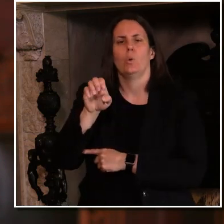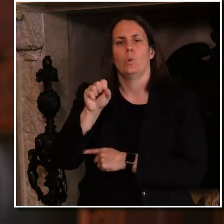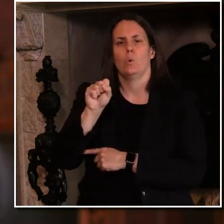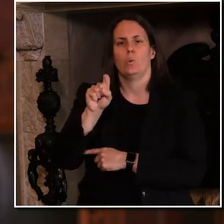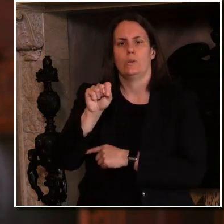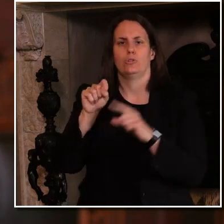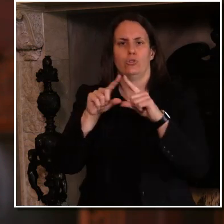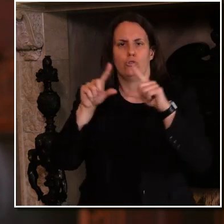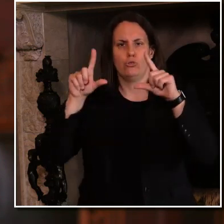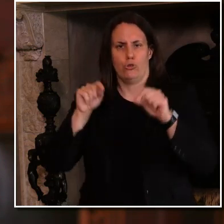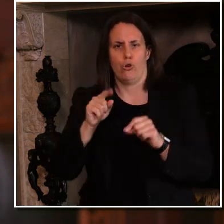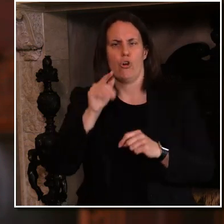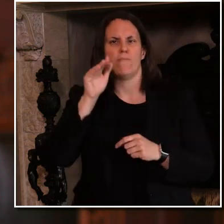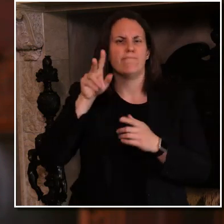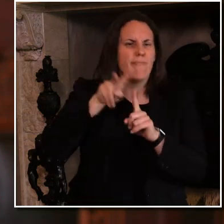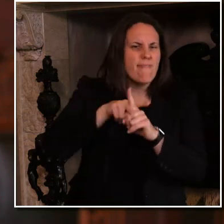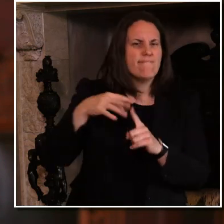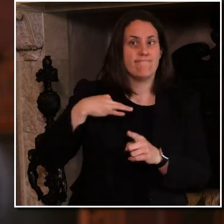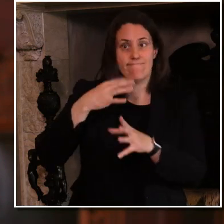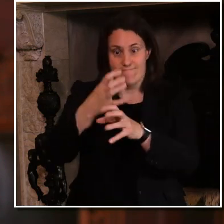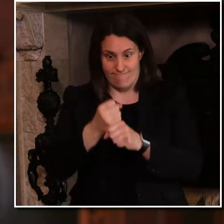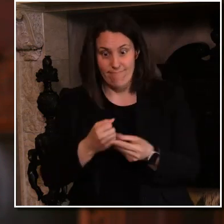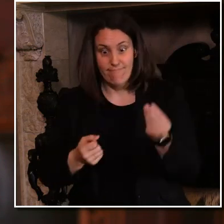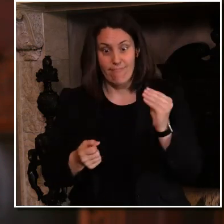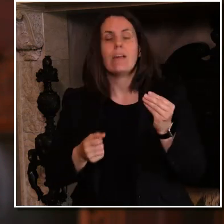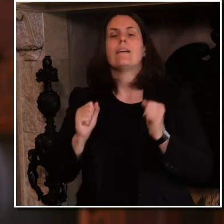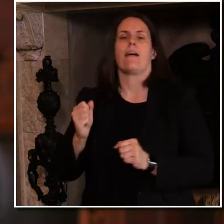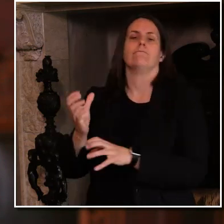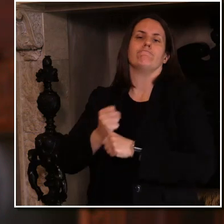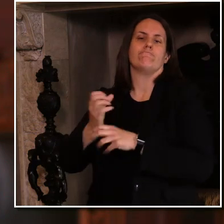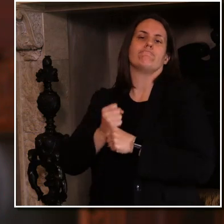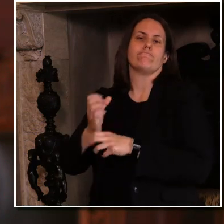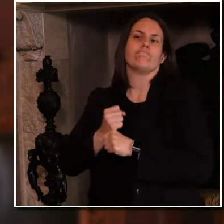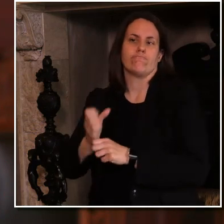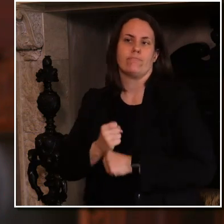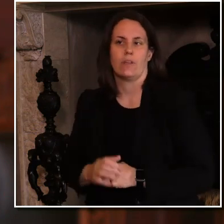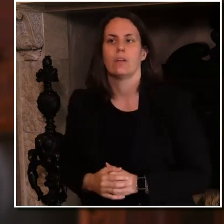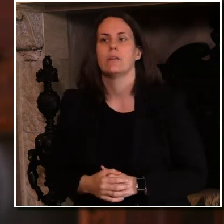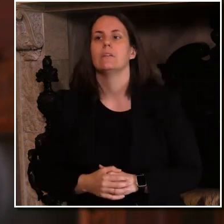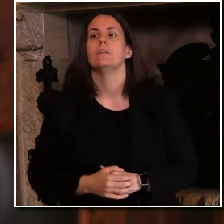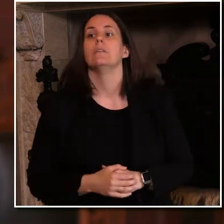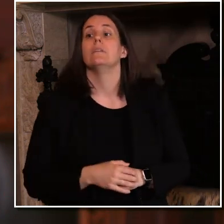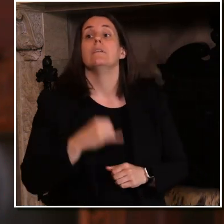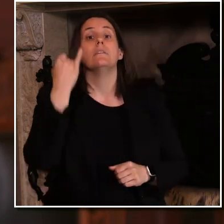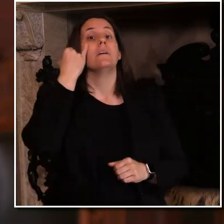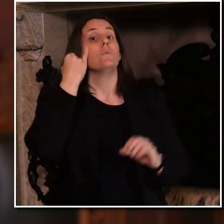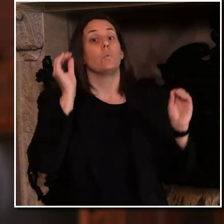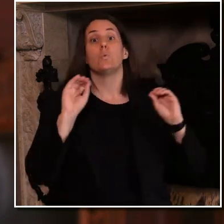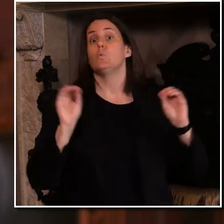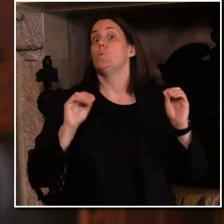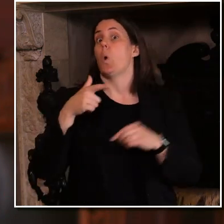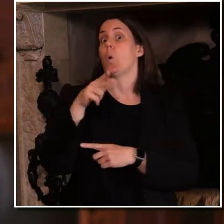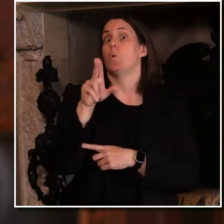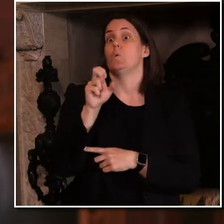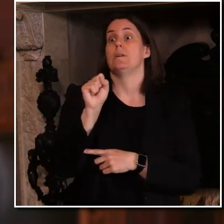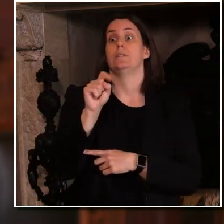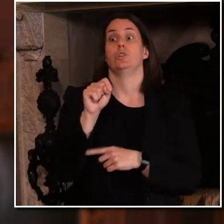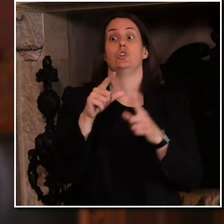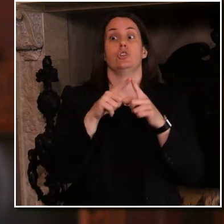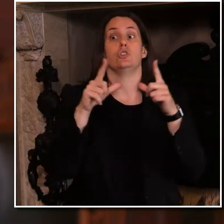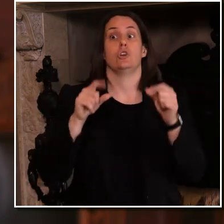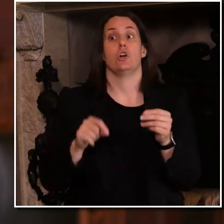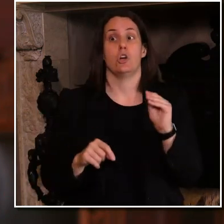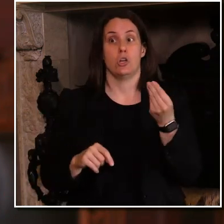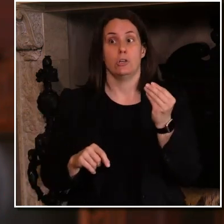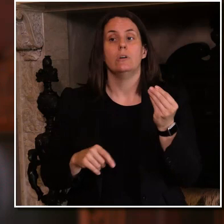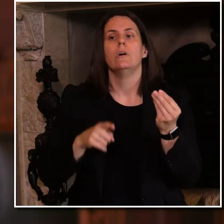lunches but who are not enrolled in state benefits will need to apply separately. And we at DHS are partnering with the Department of